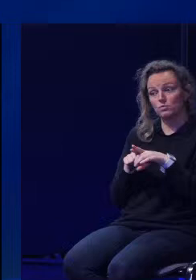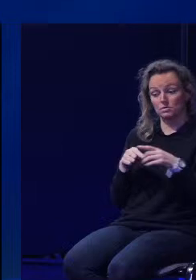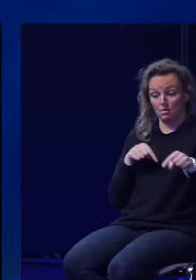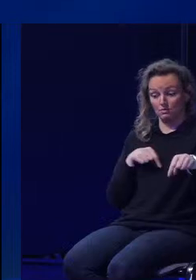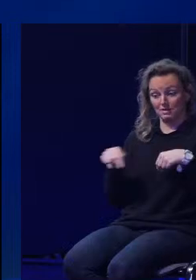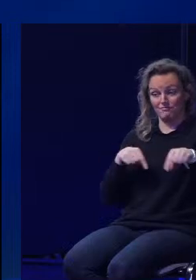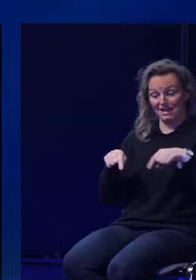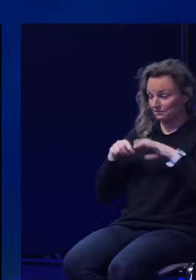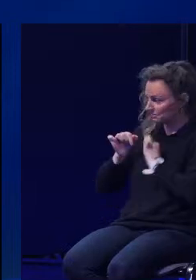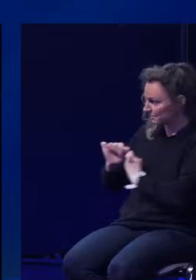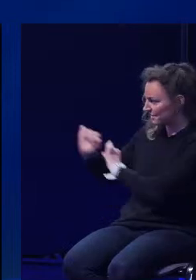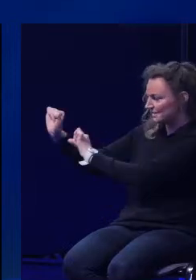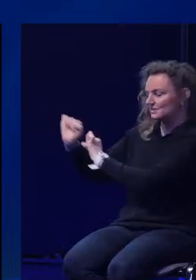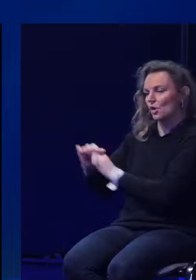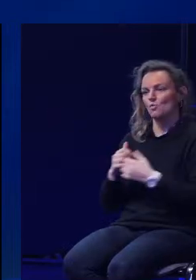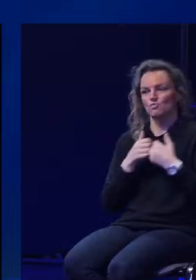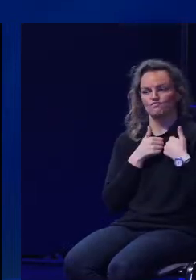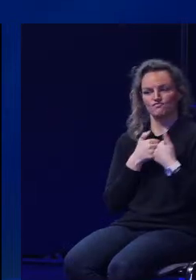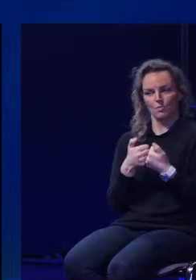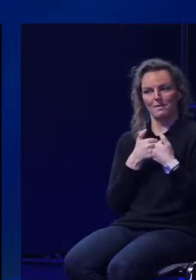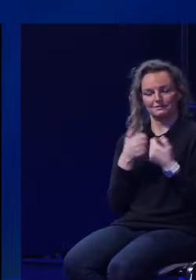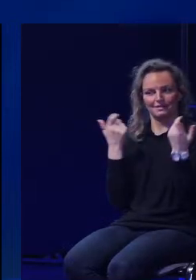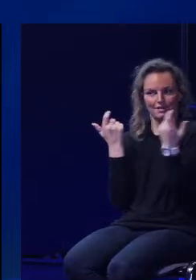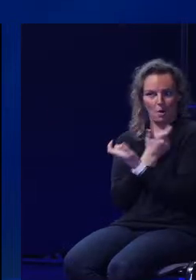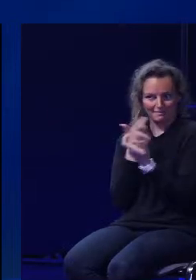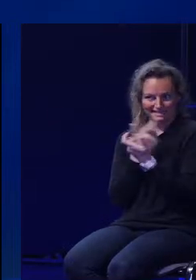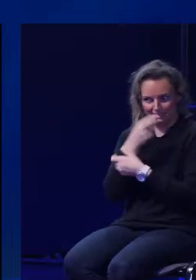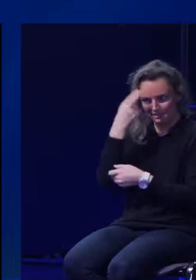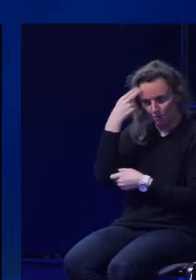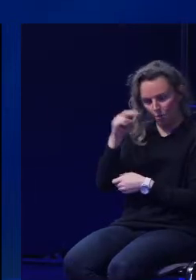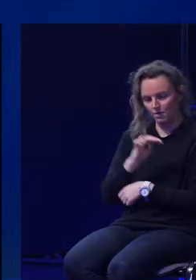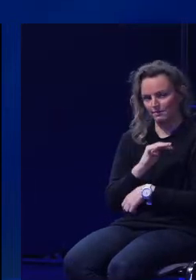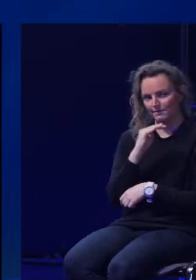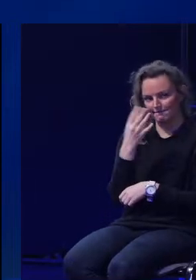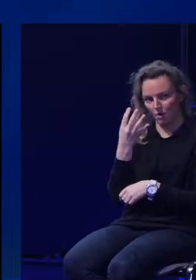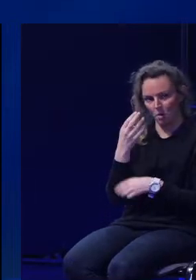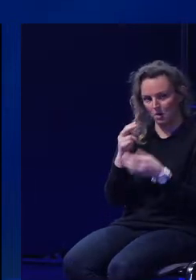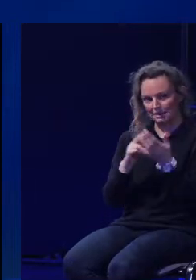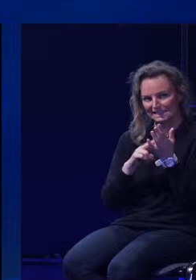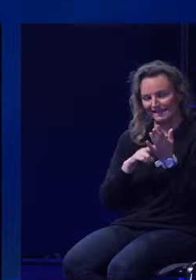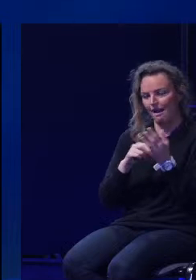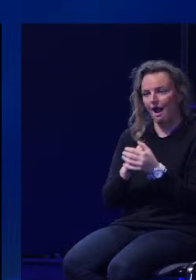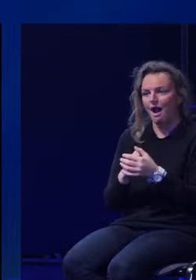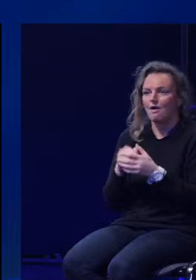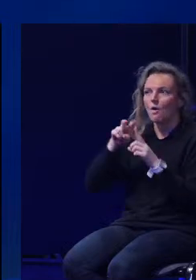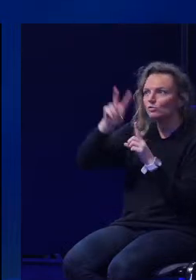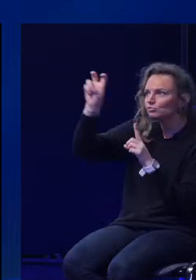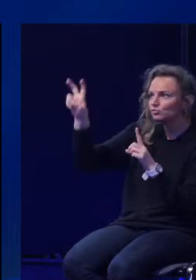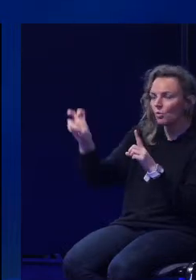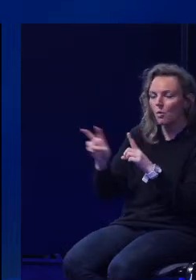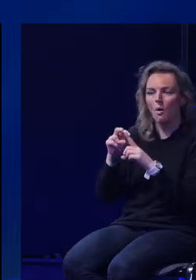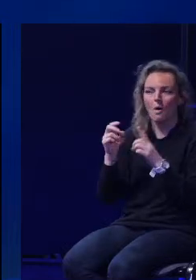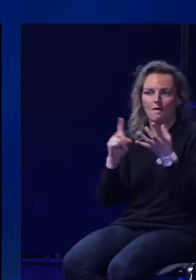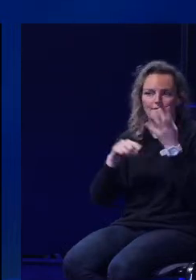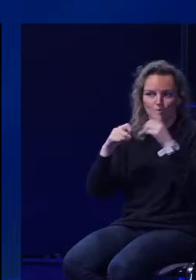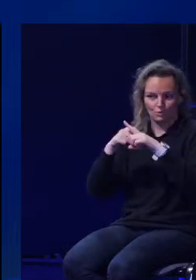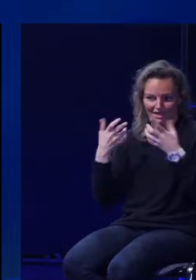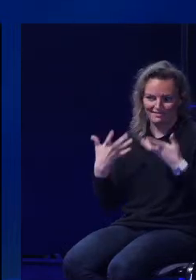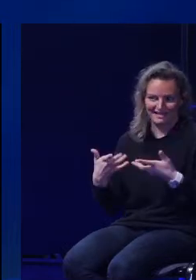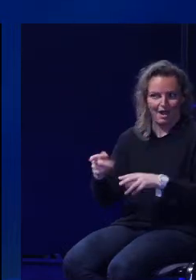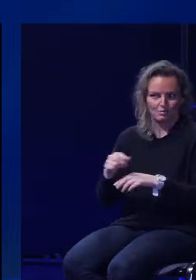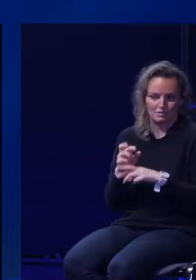Is that accurate? Okay, called Before Nika. It is indeed. It's on tour in the UK right now, so if you have time to see it, I hope you